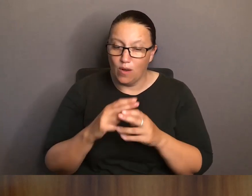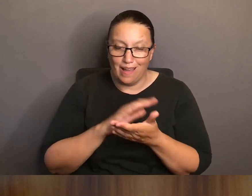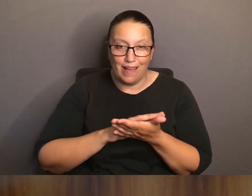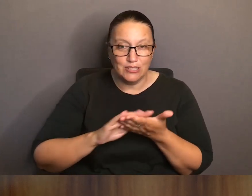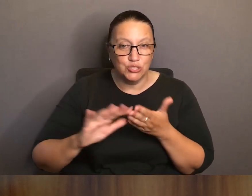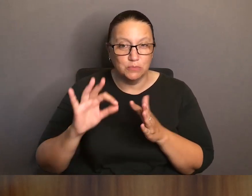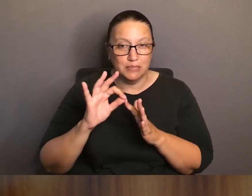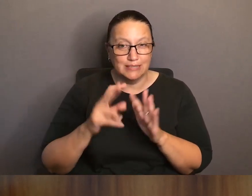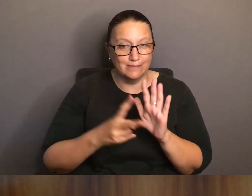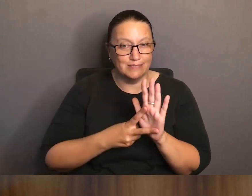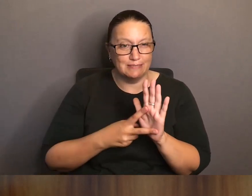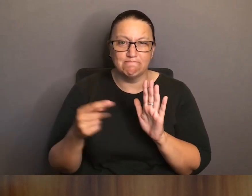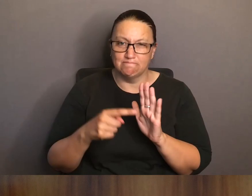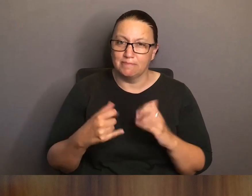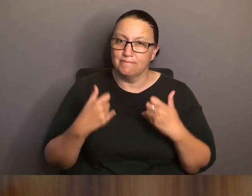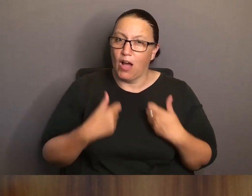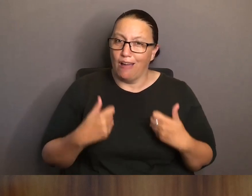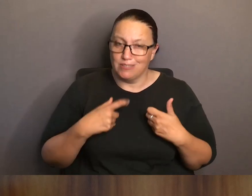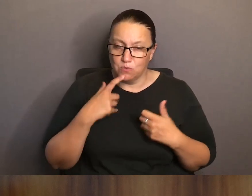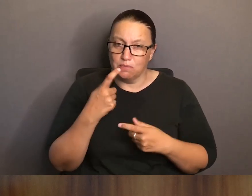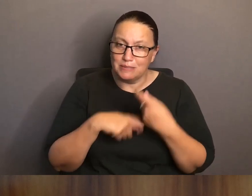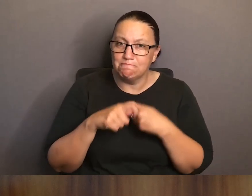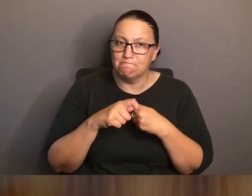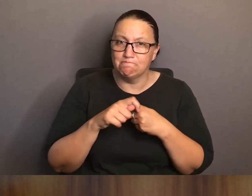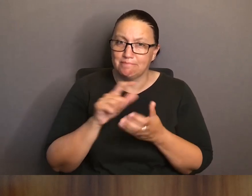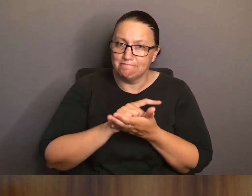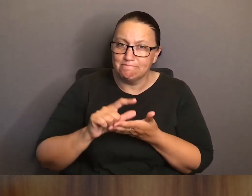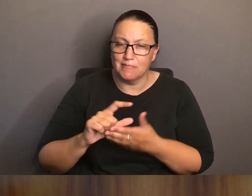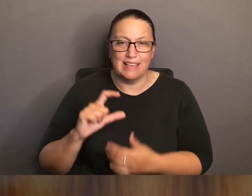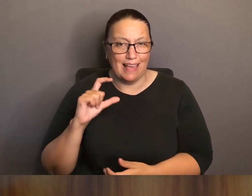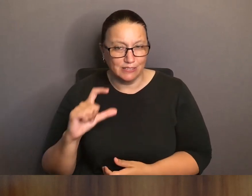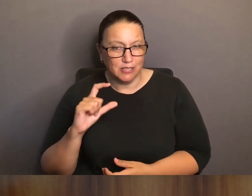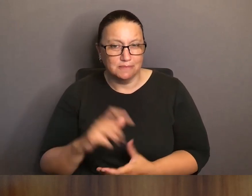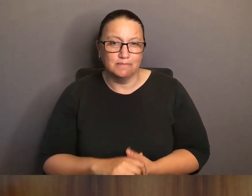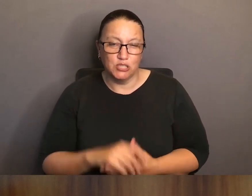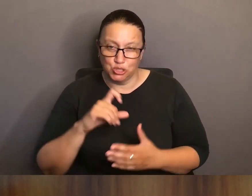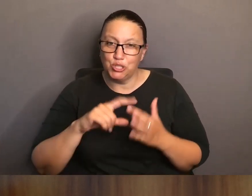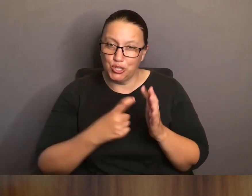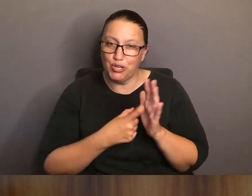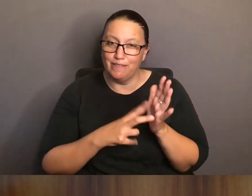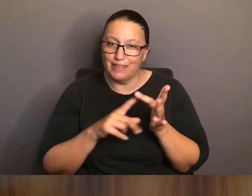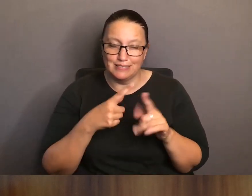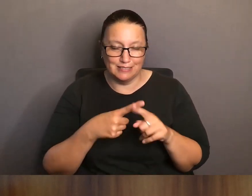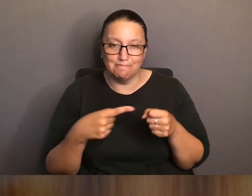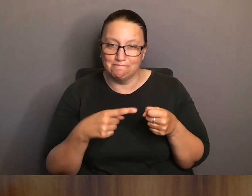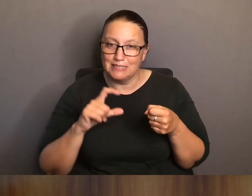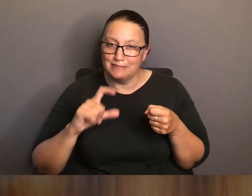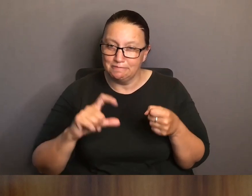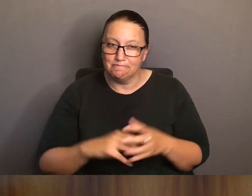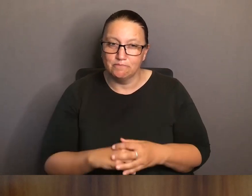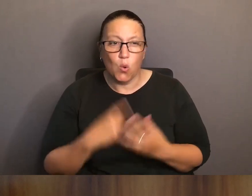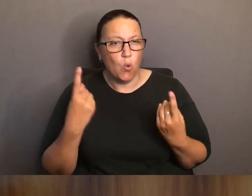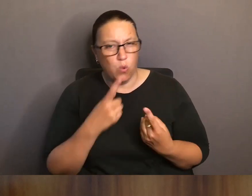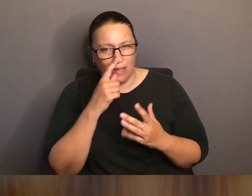almost all cervical cancers. Your test sample can be collected from your cervix by your